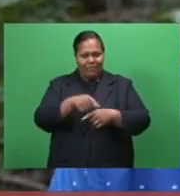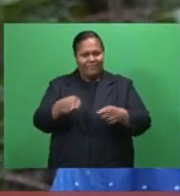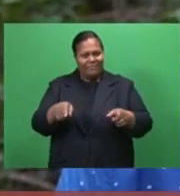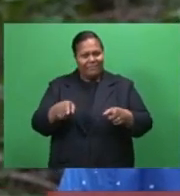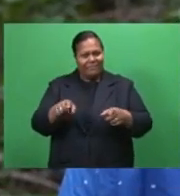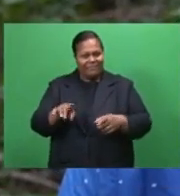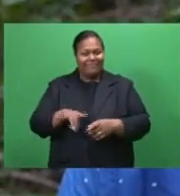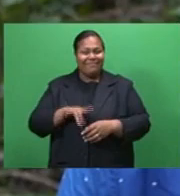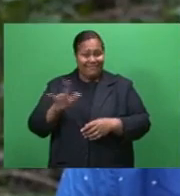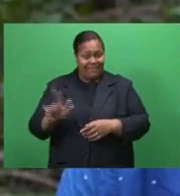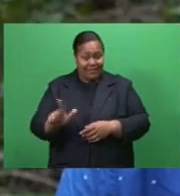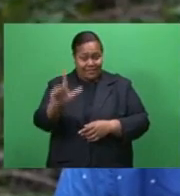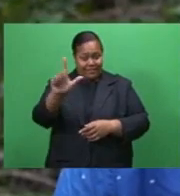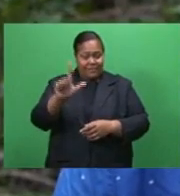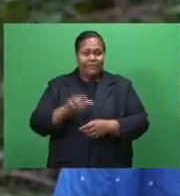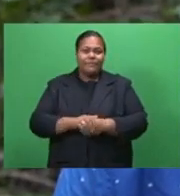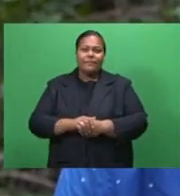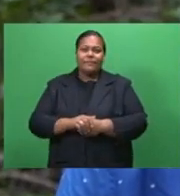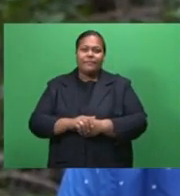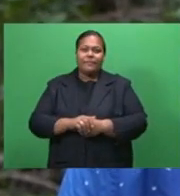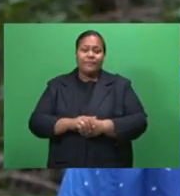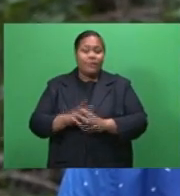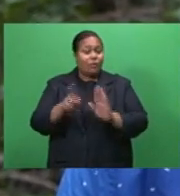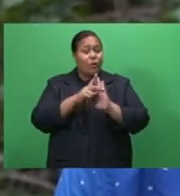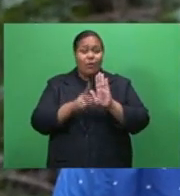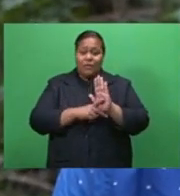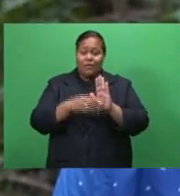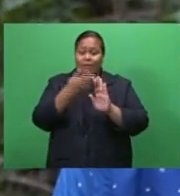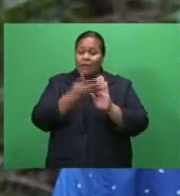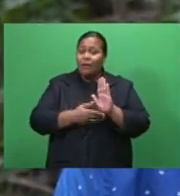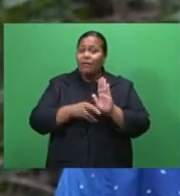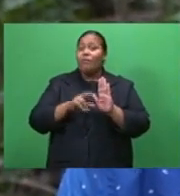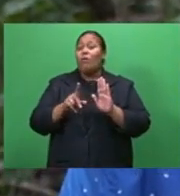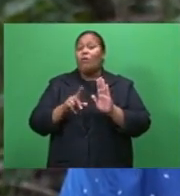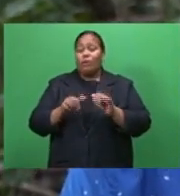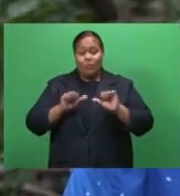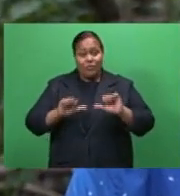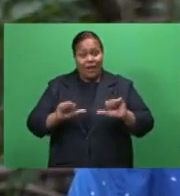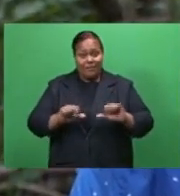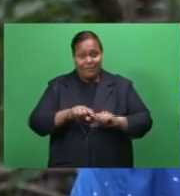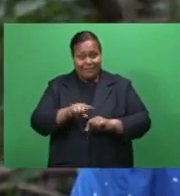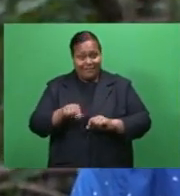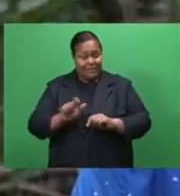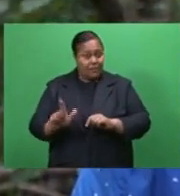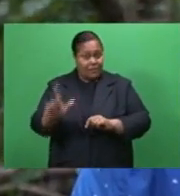This policy is geared towards not just protecting the species, but enhance